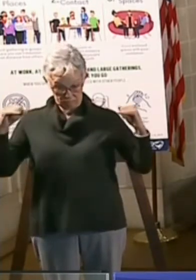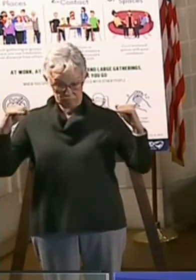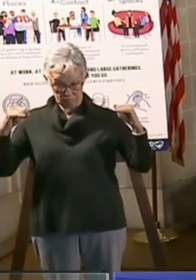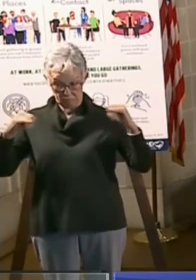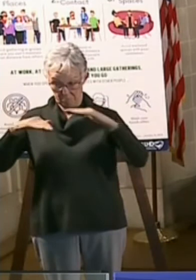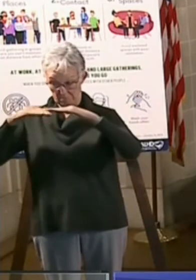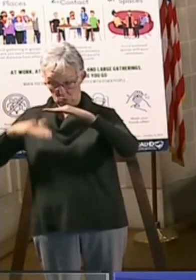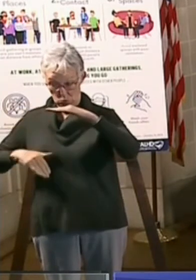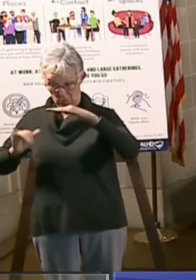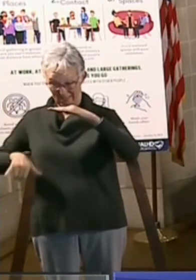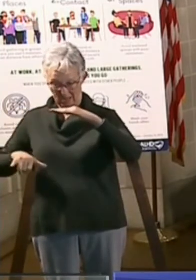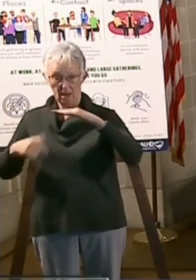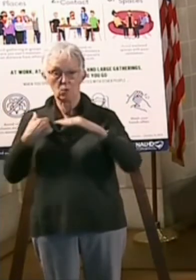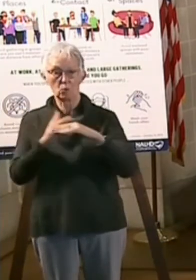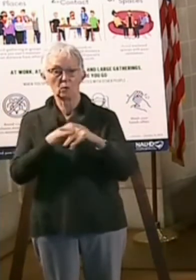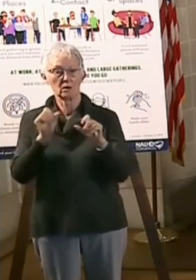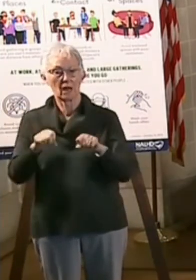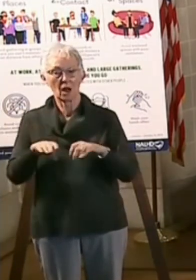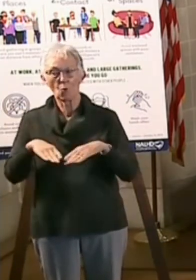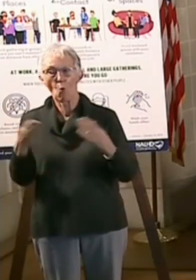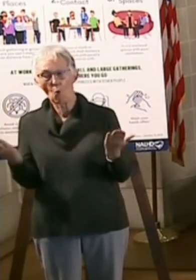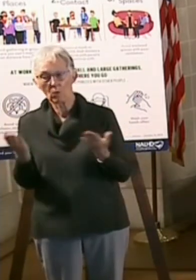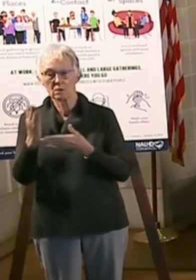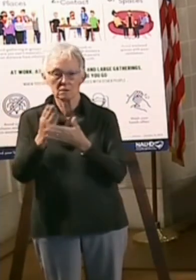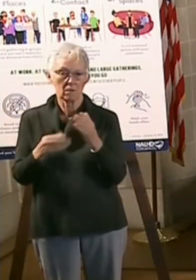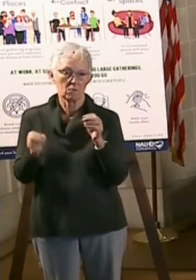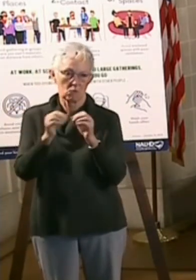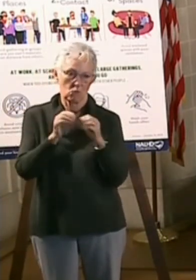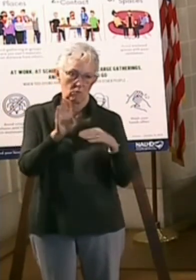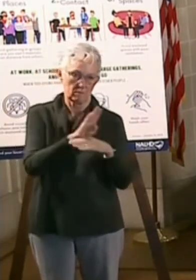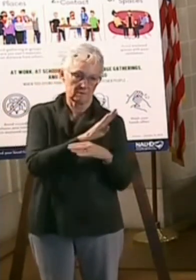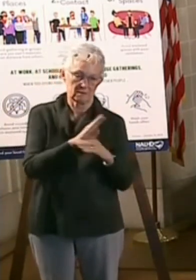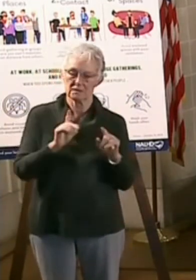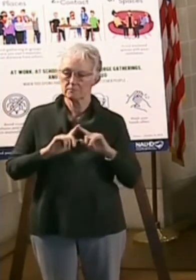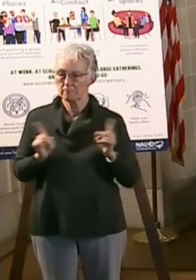down the spread of the virus, but please continue. This is no time to let down our guard.